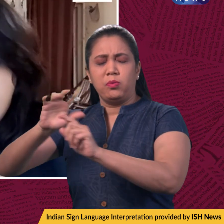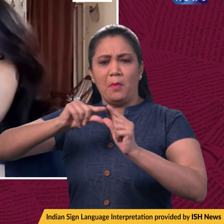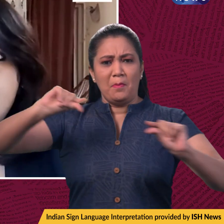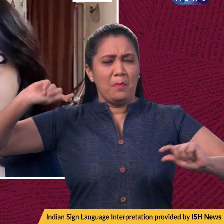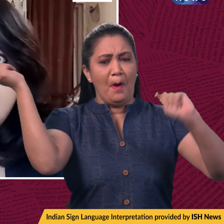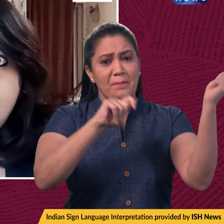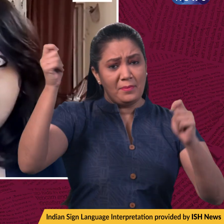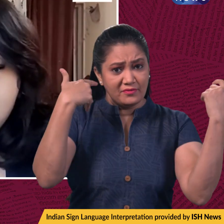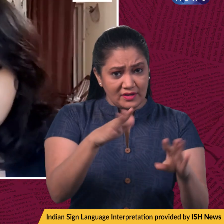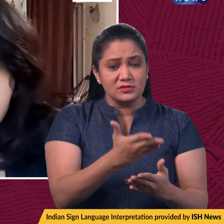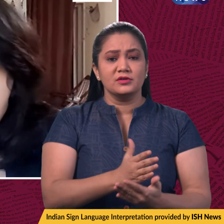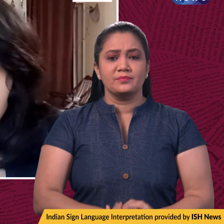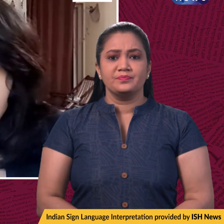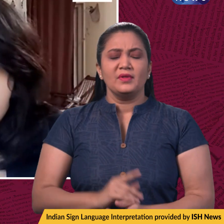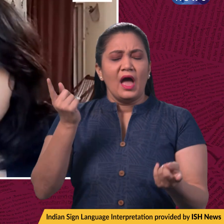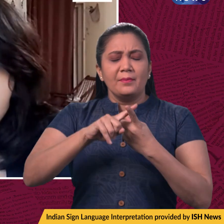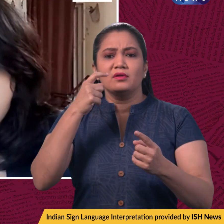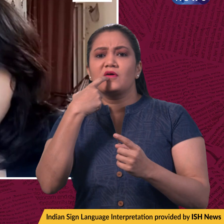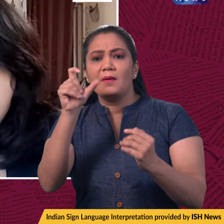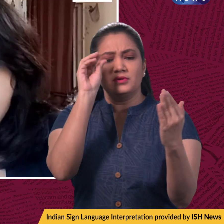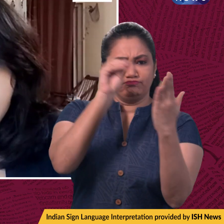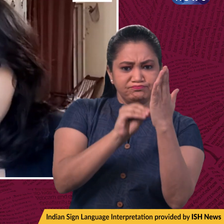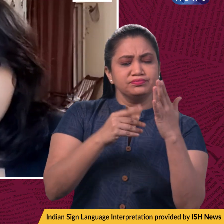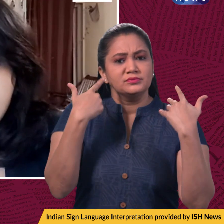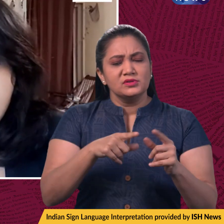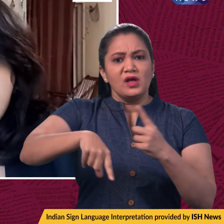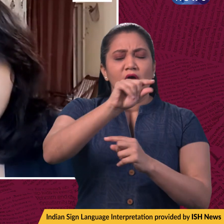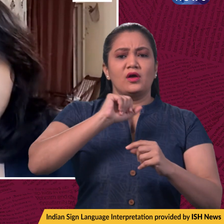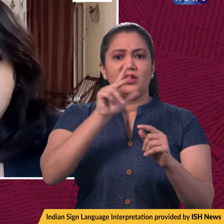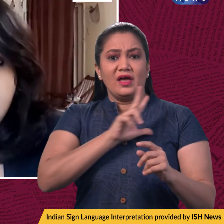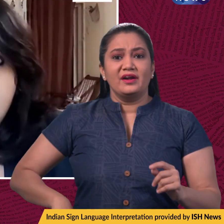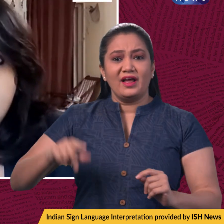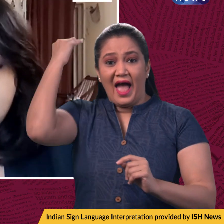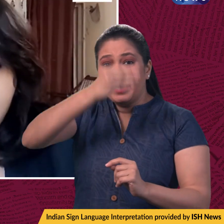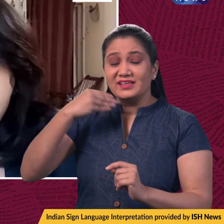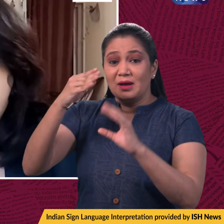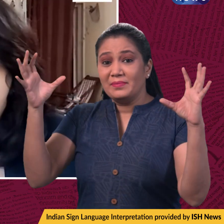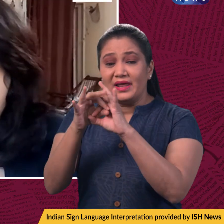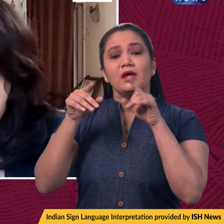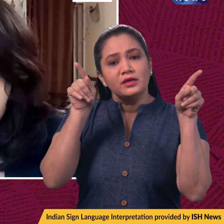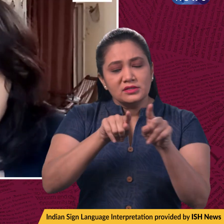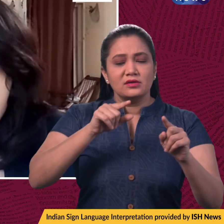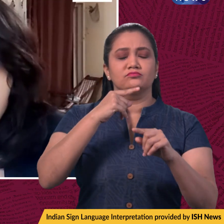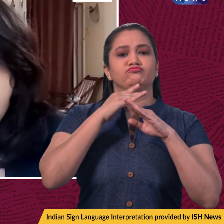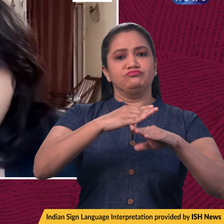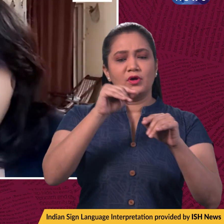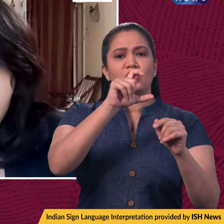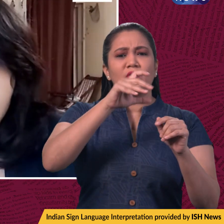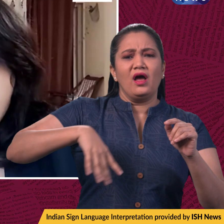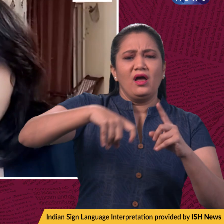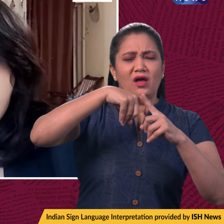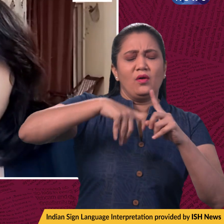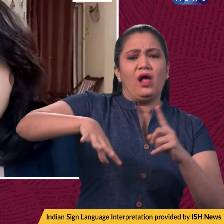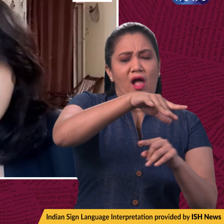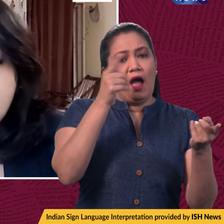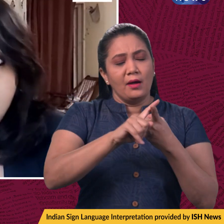comes days after the Ghaziabad police booked a group of women for protesting against the Karnataka hijab curbs in Koda